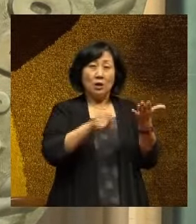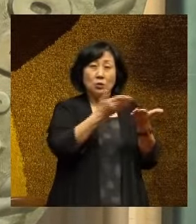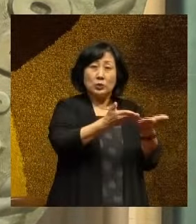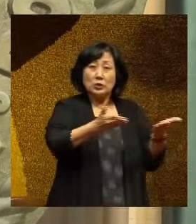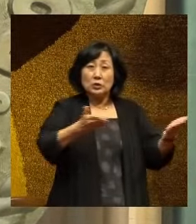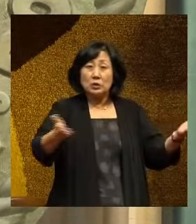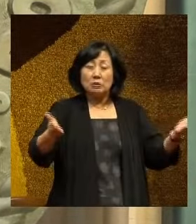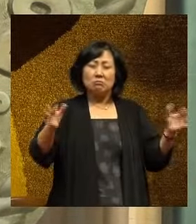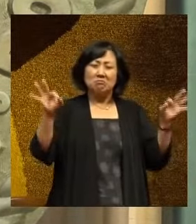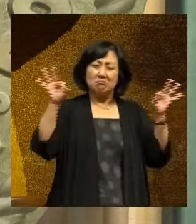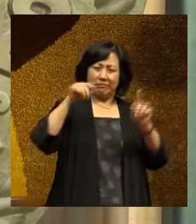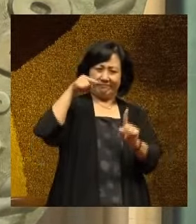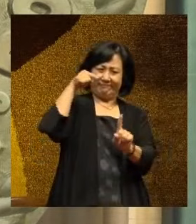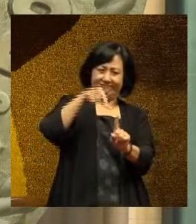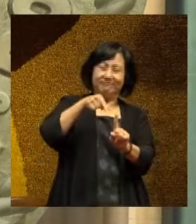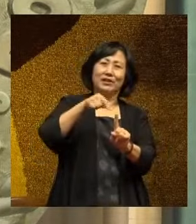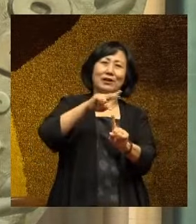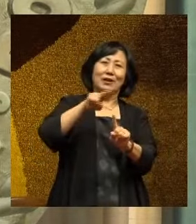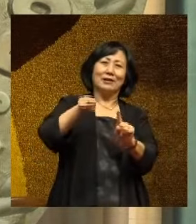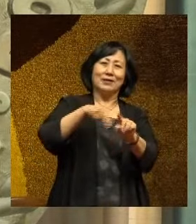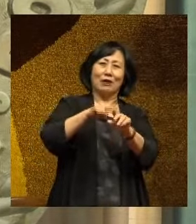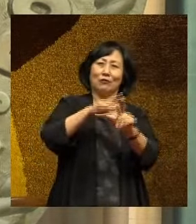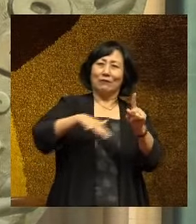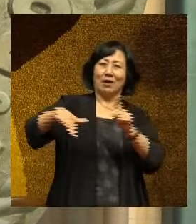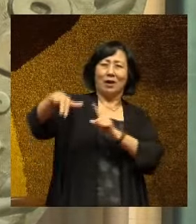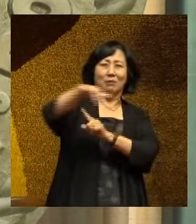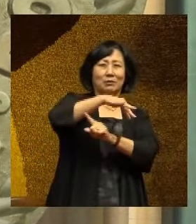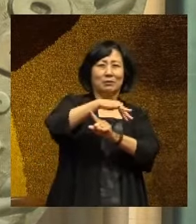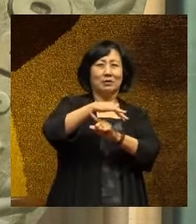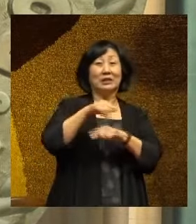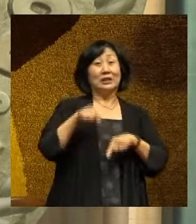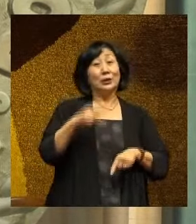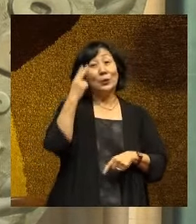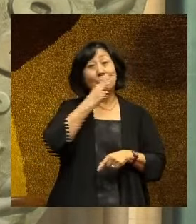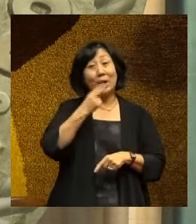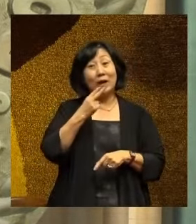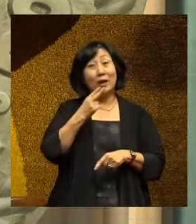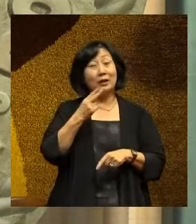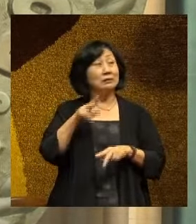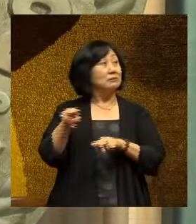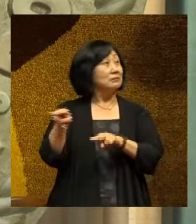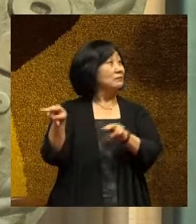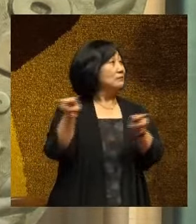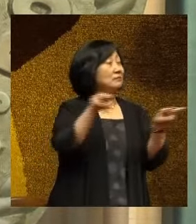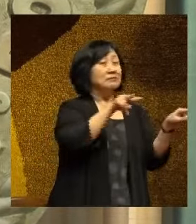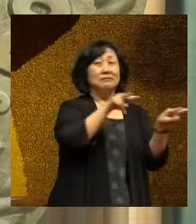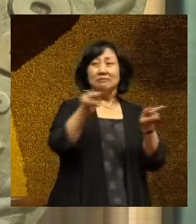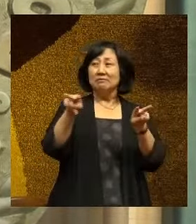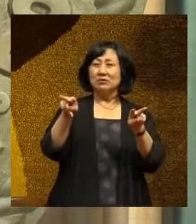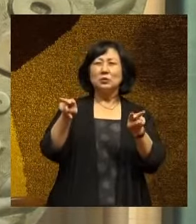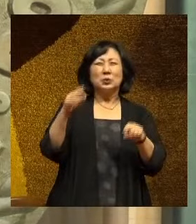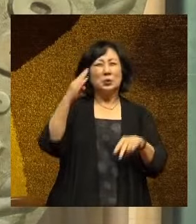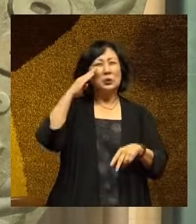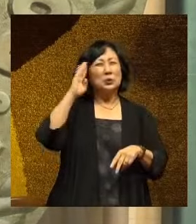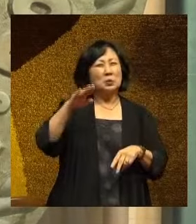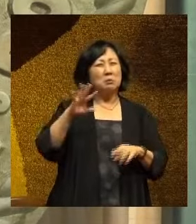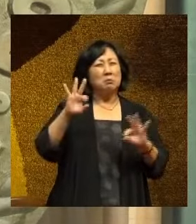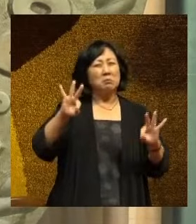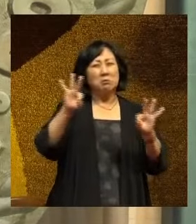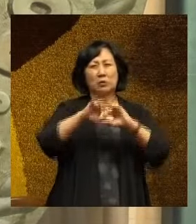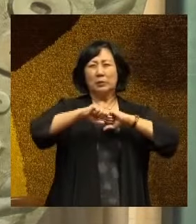our natural environment. In Hawaii, we're no strangers to the need to protect these